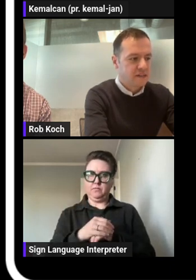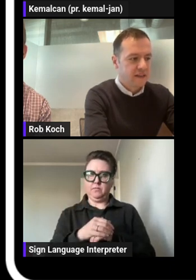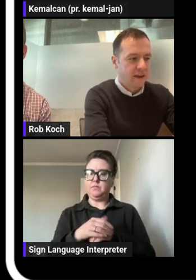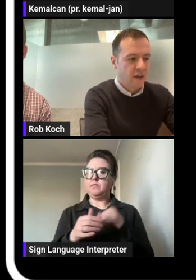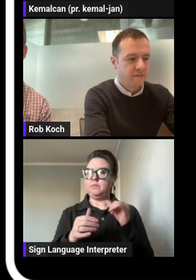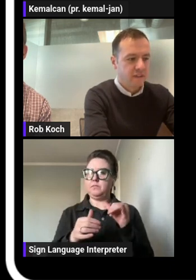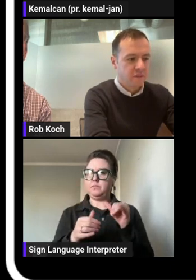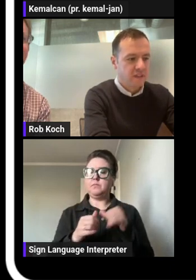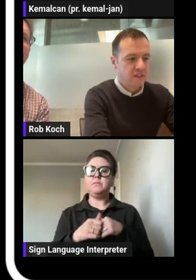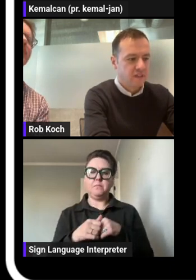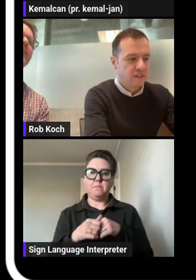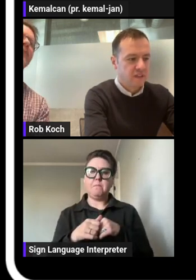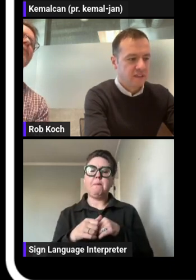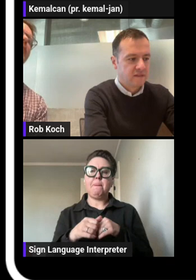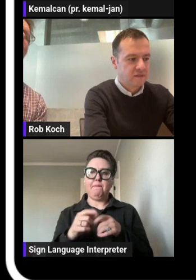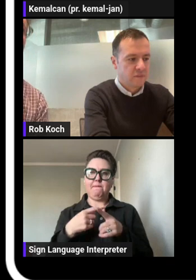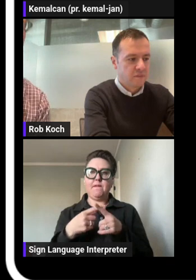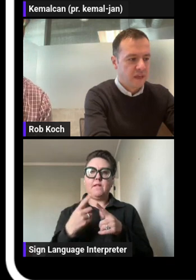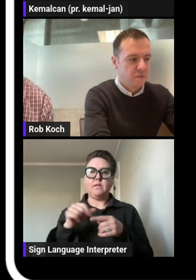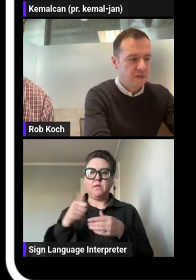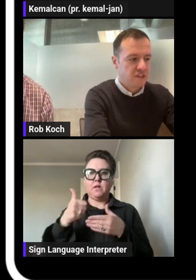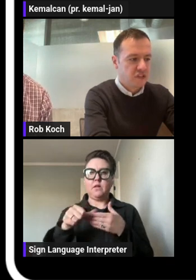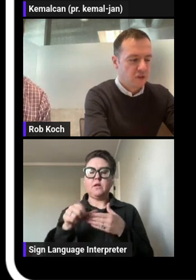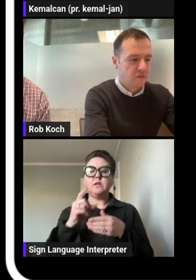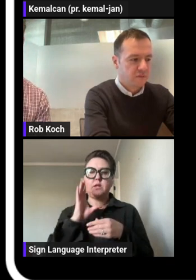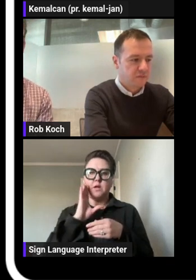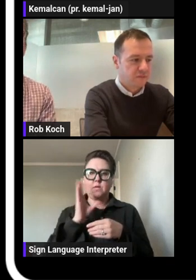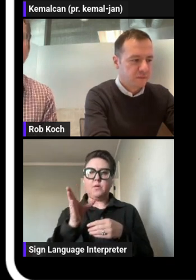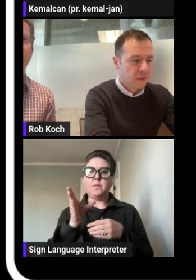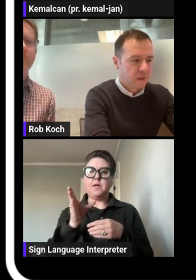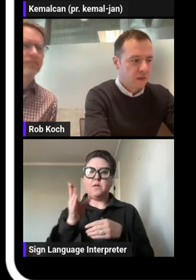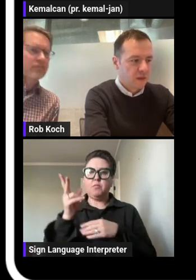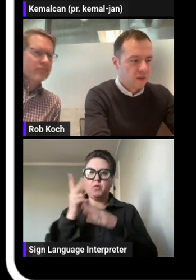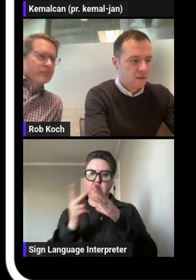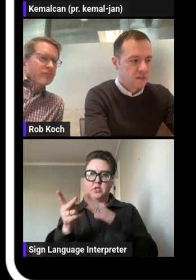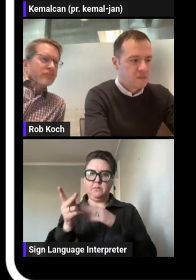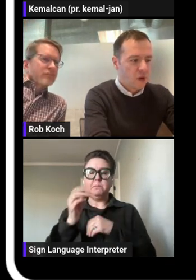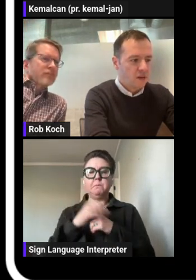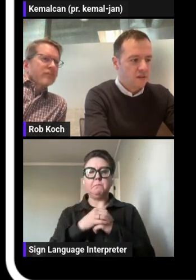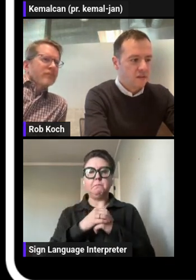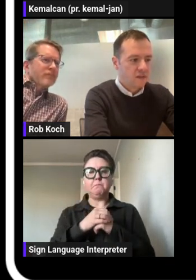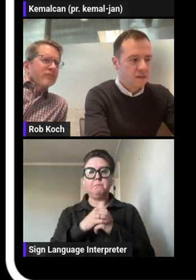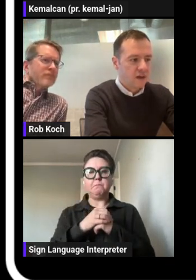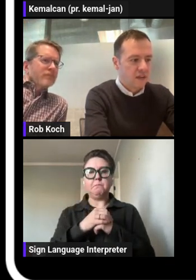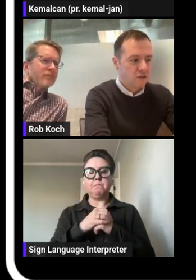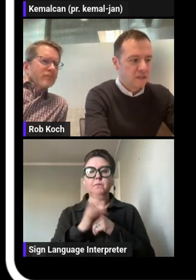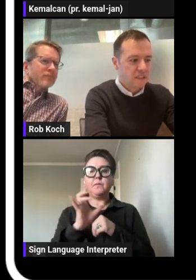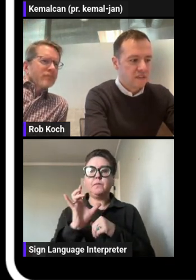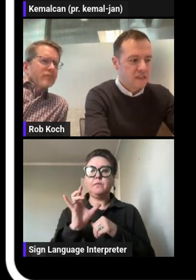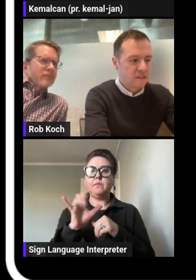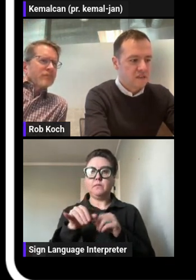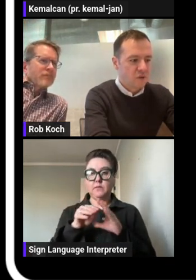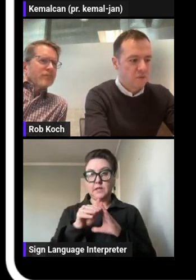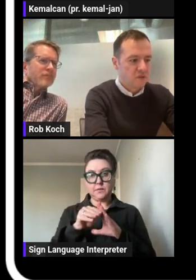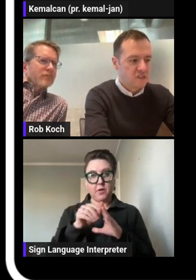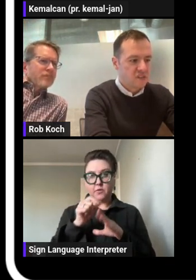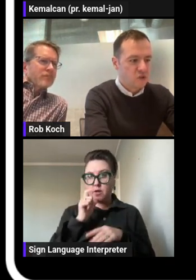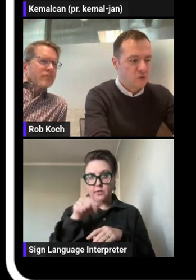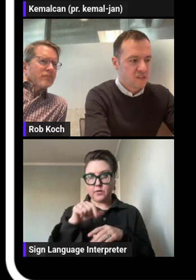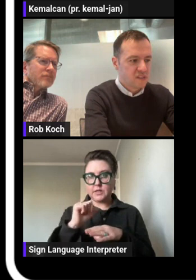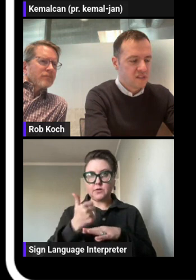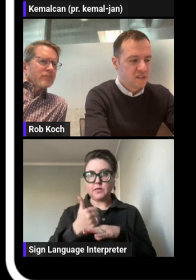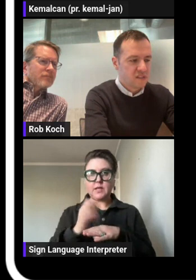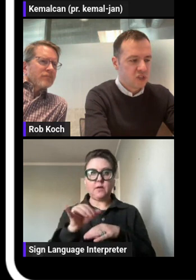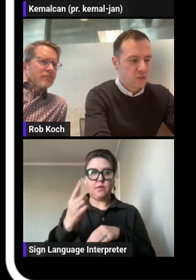the letters that I will be making prediction on. This model, I don't need this at this moment because